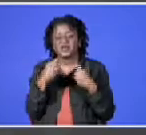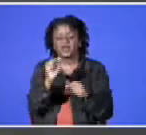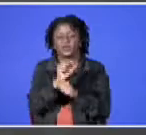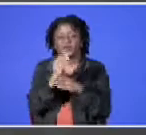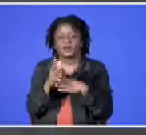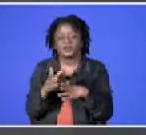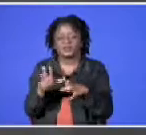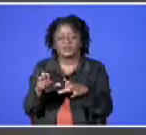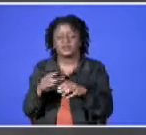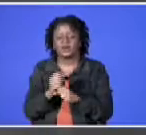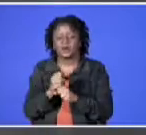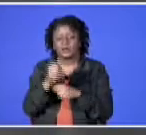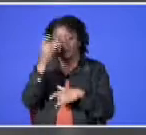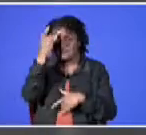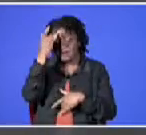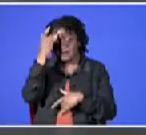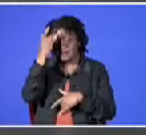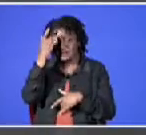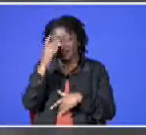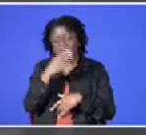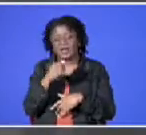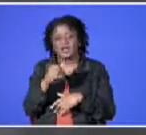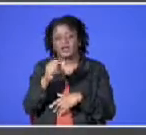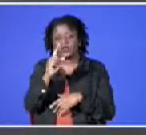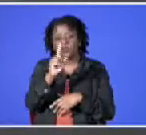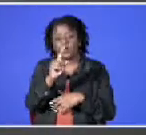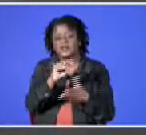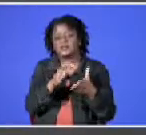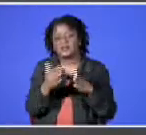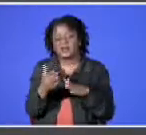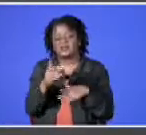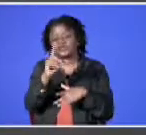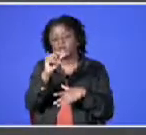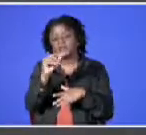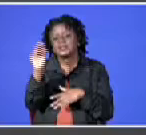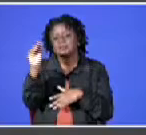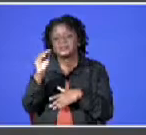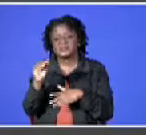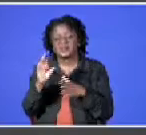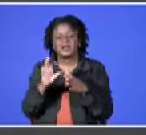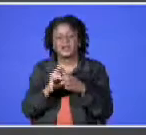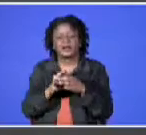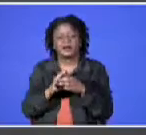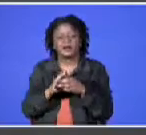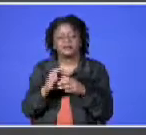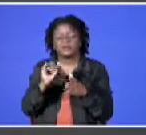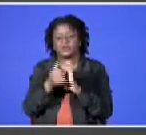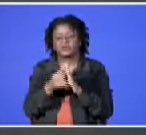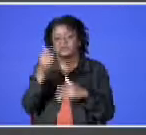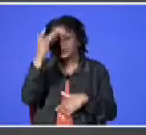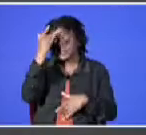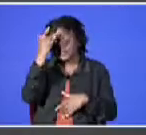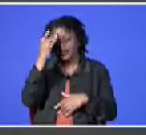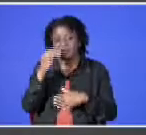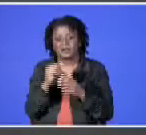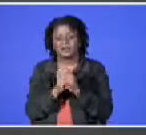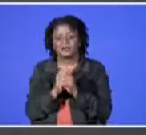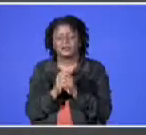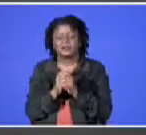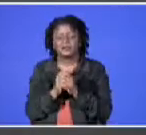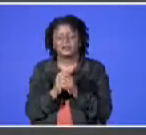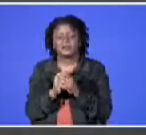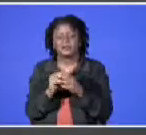of cases, and there has been one death. The Minister of Health shared some positive news today as it relates to a number of them recently exposed